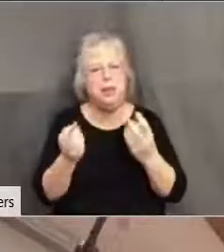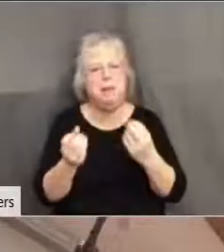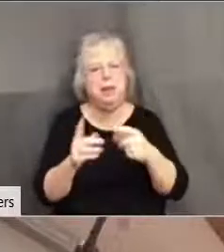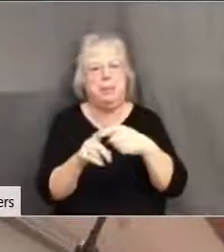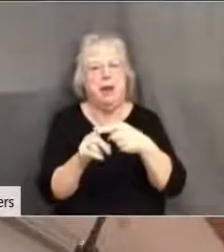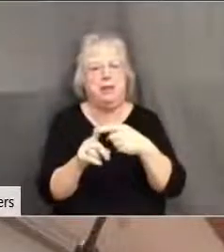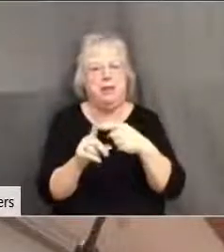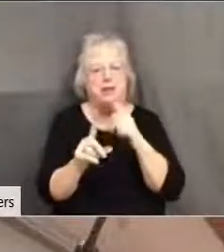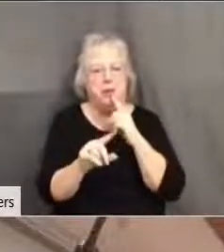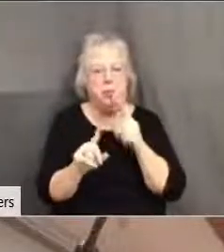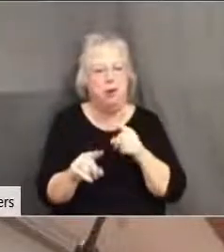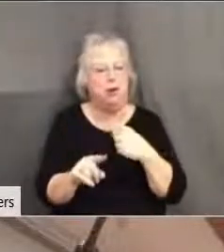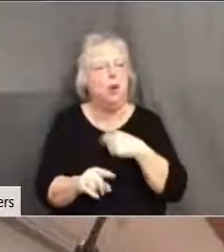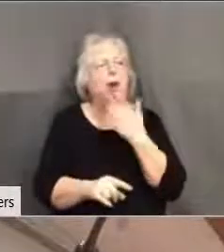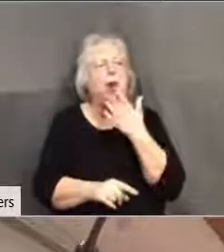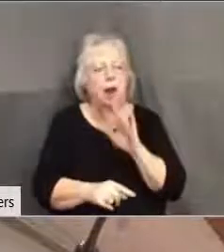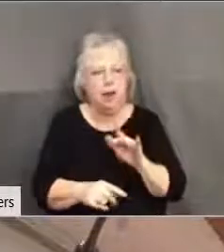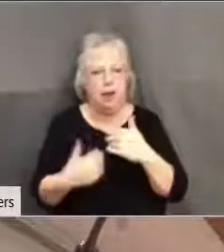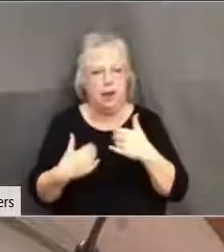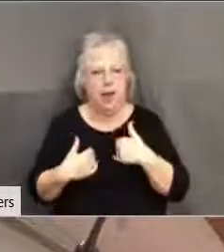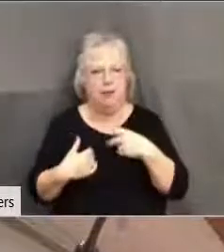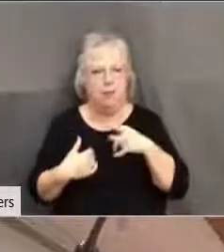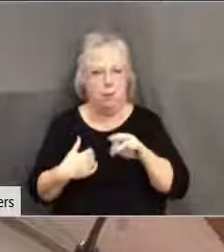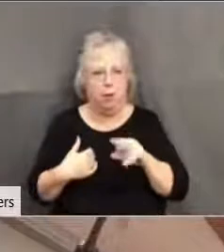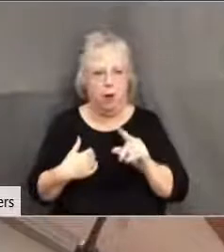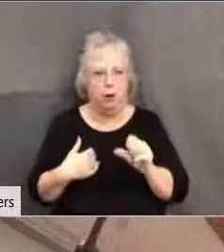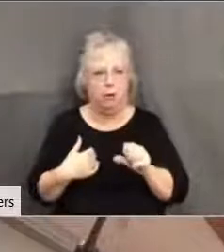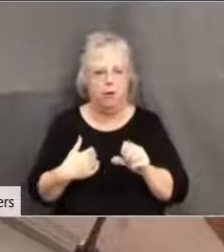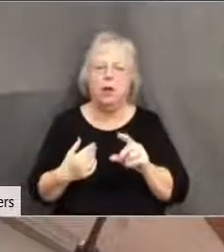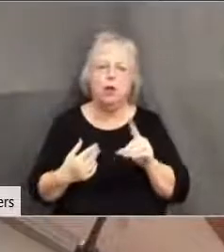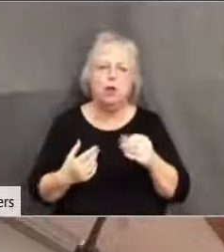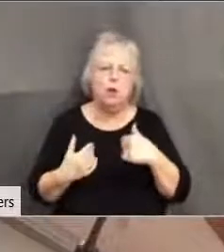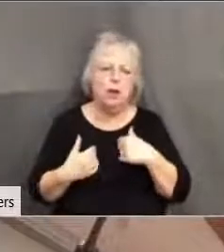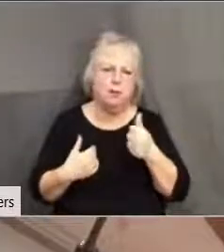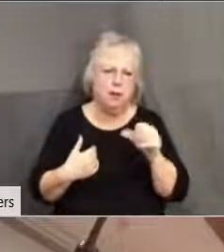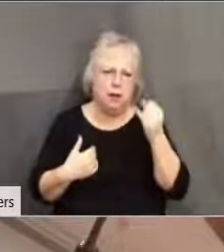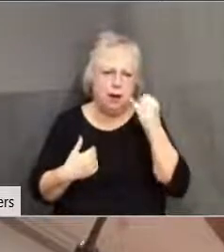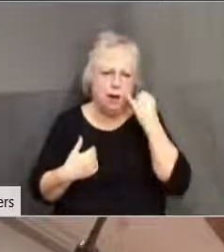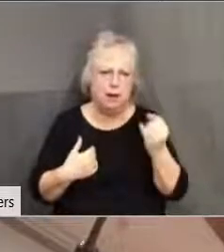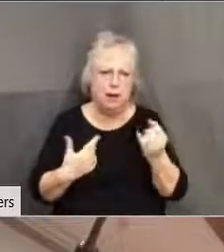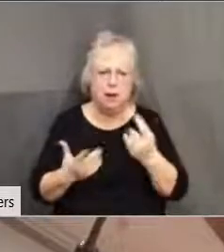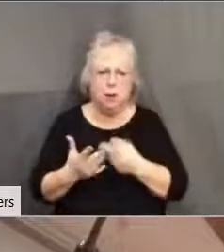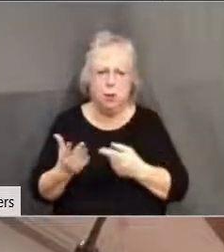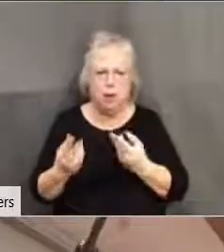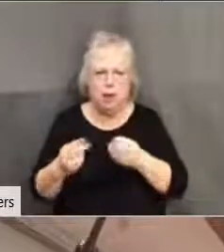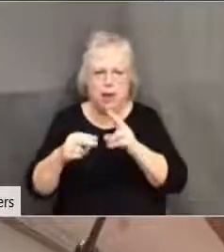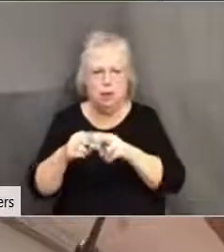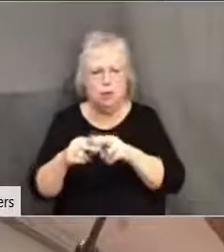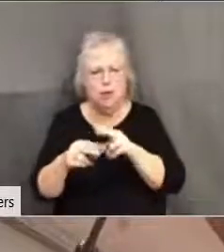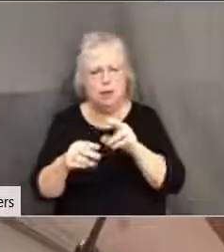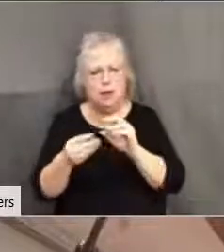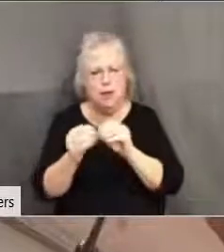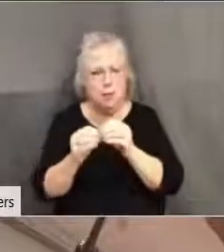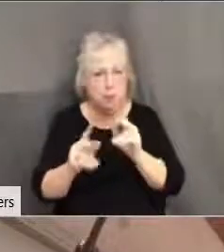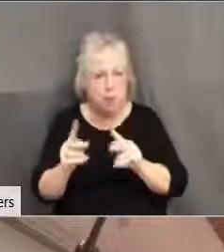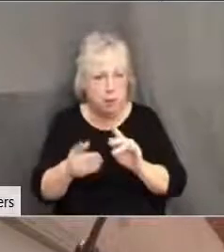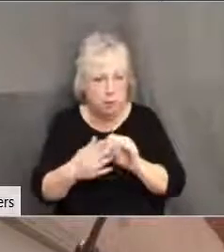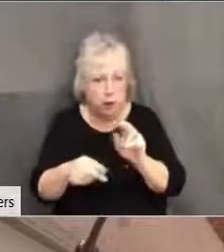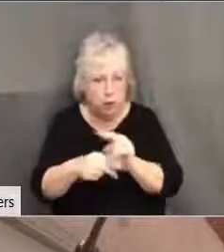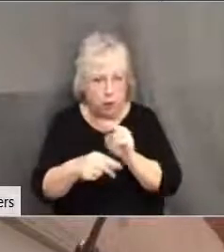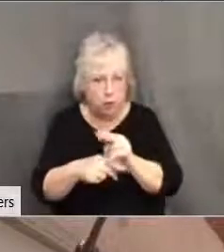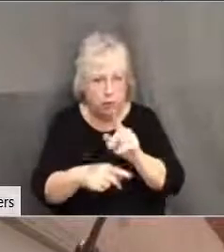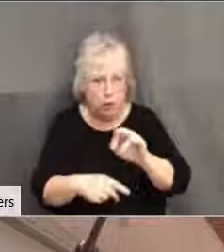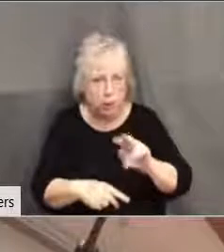to have them. Do you have any idea what the increase in park usage has been the last few months?